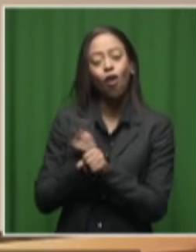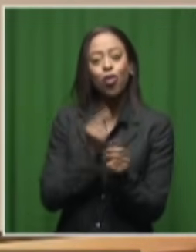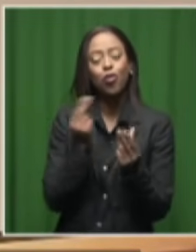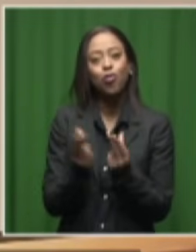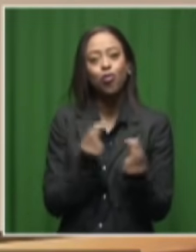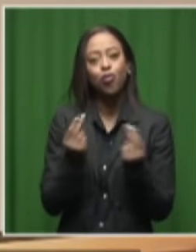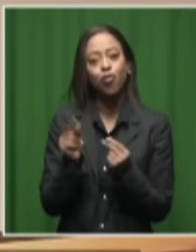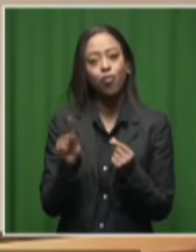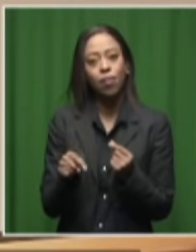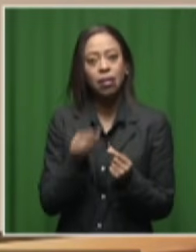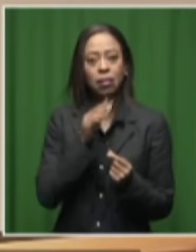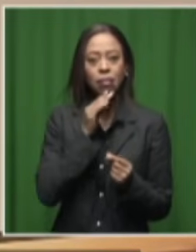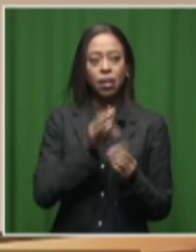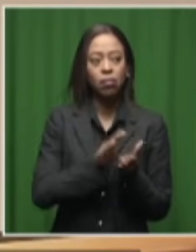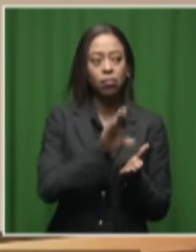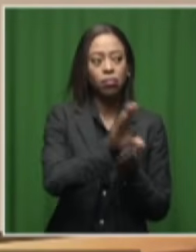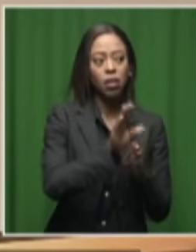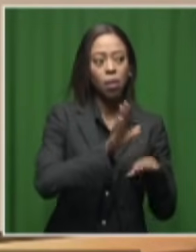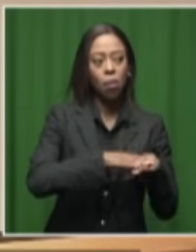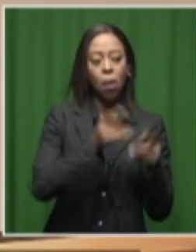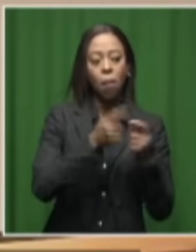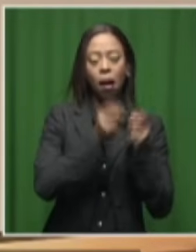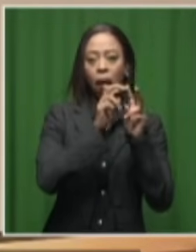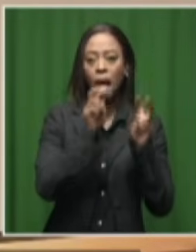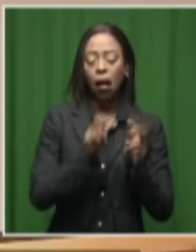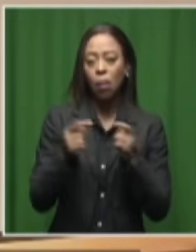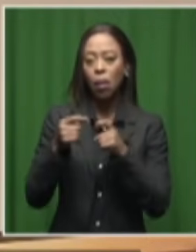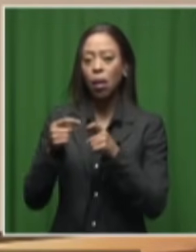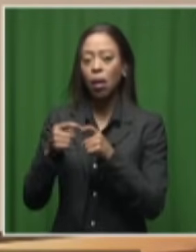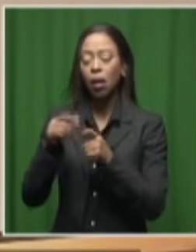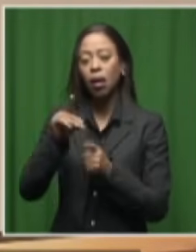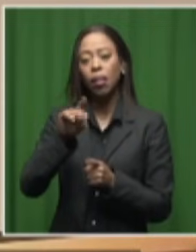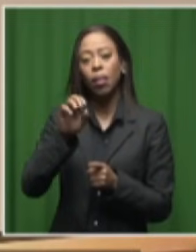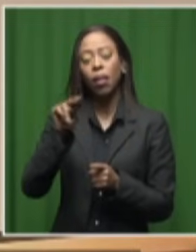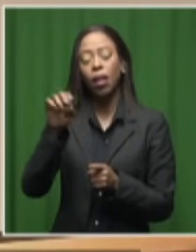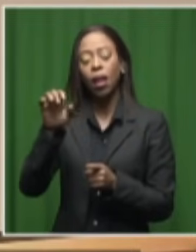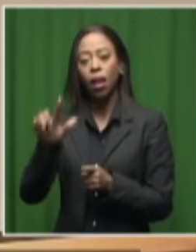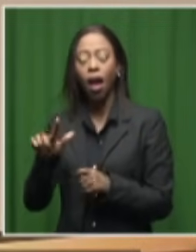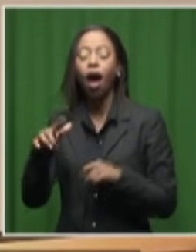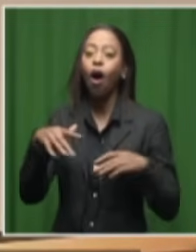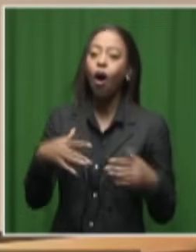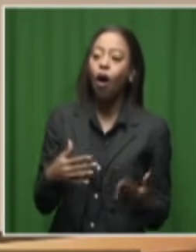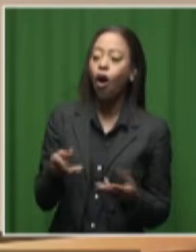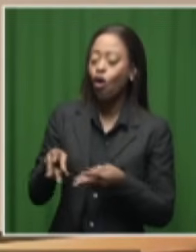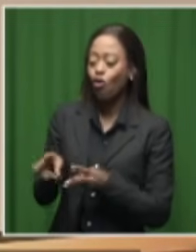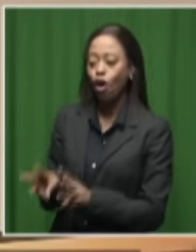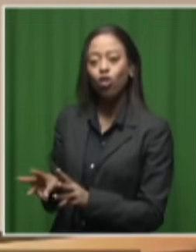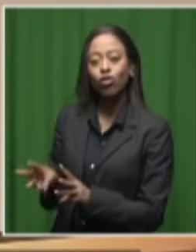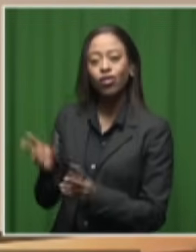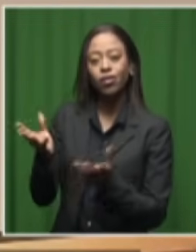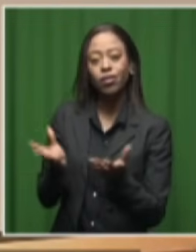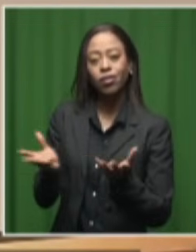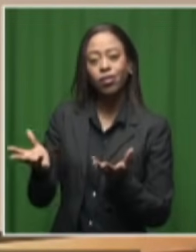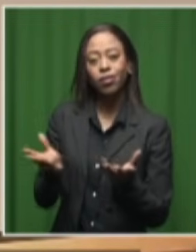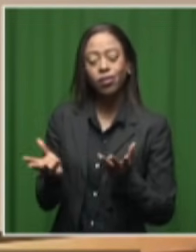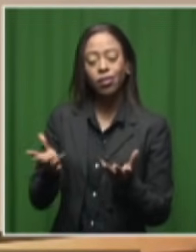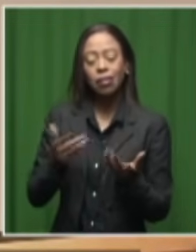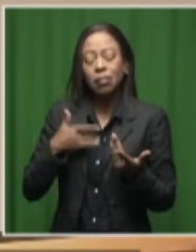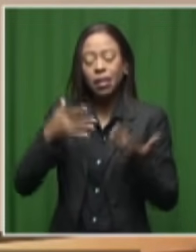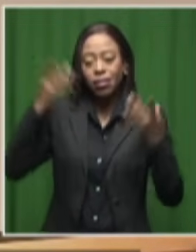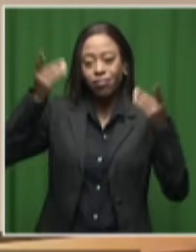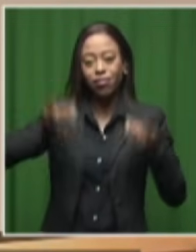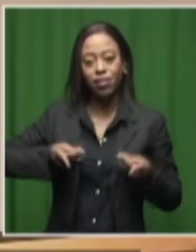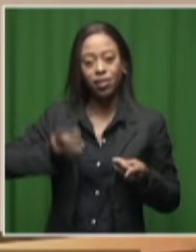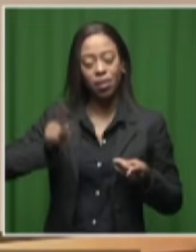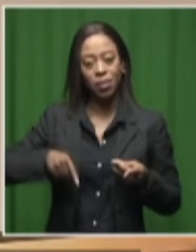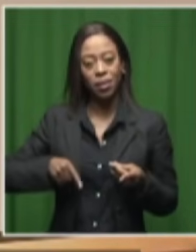say, should I put more money on ESCOM, Transnet, DANEL, or should I put more money on roads? Those are the choices